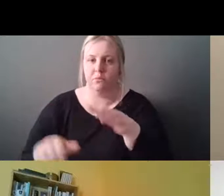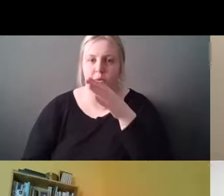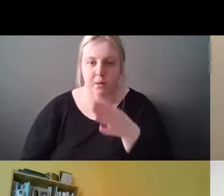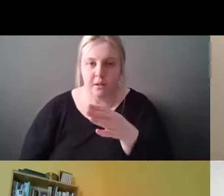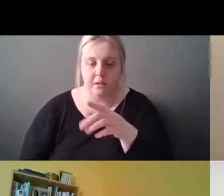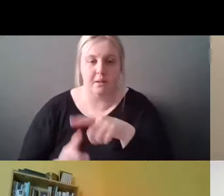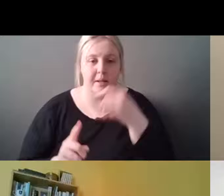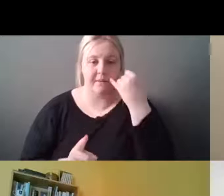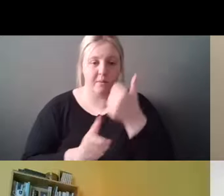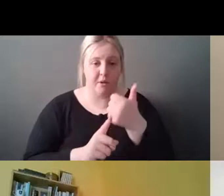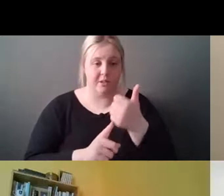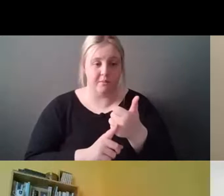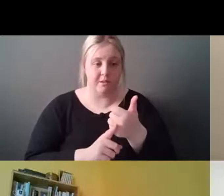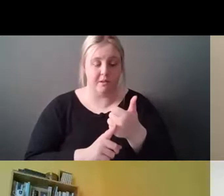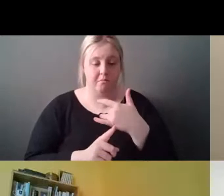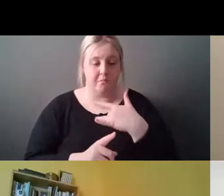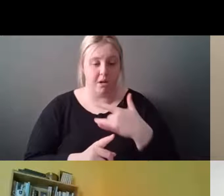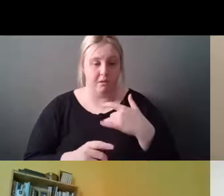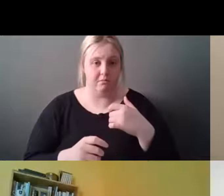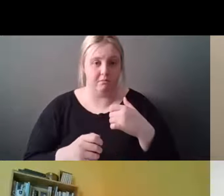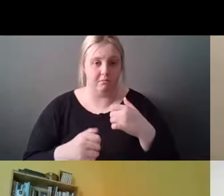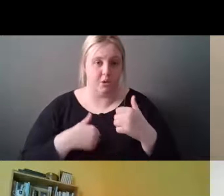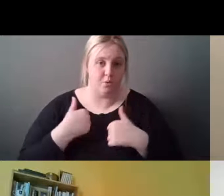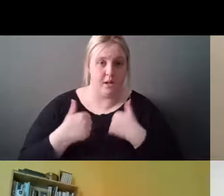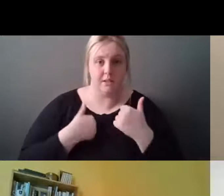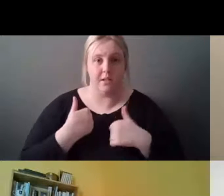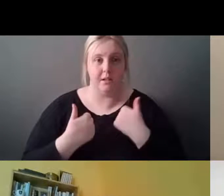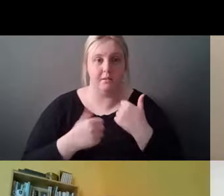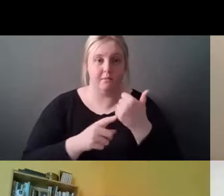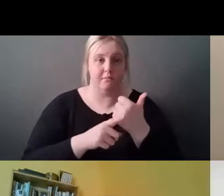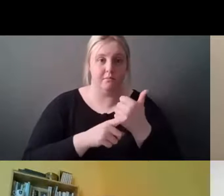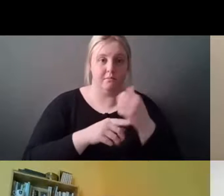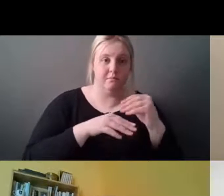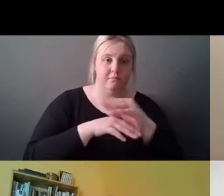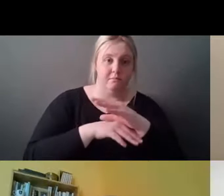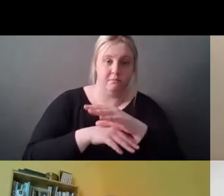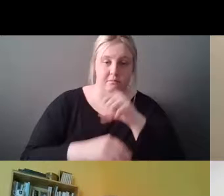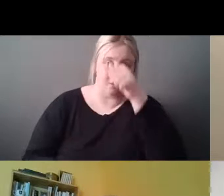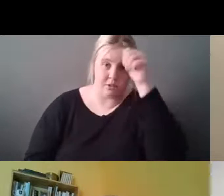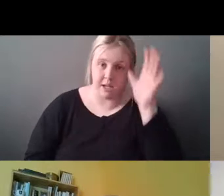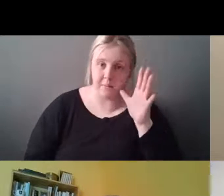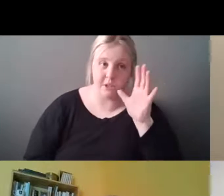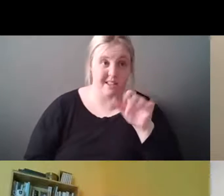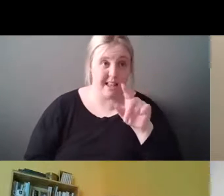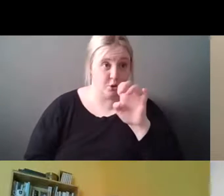aggressive behavior amongst those suffering from Alzheimer's, this toolkit doesn't target that.